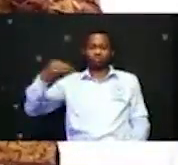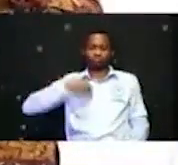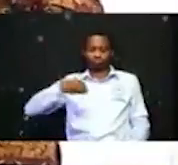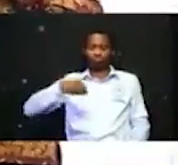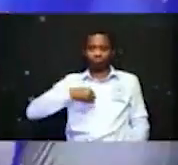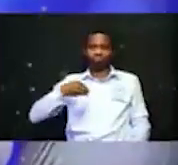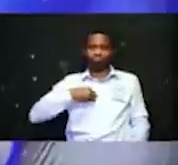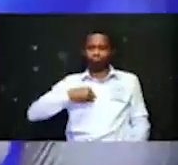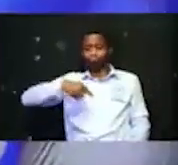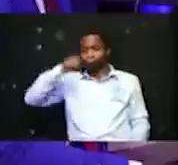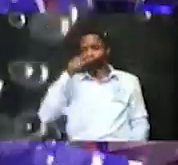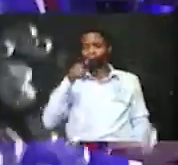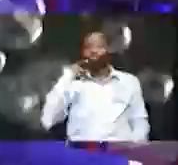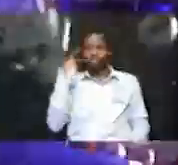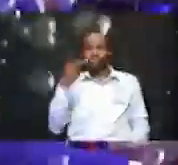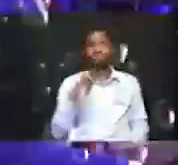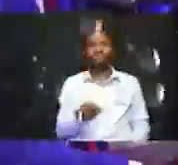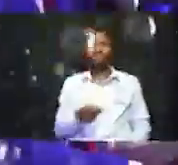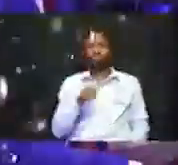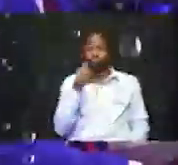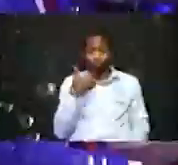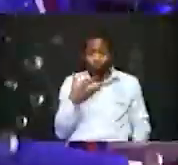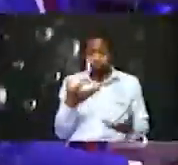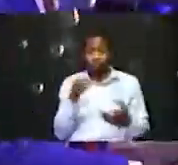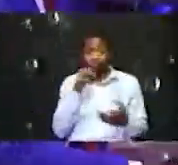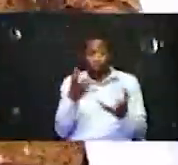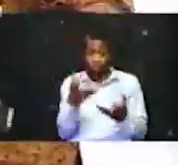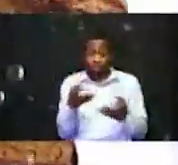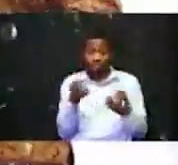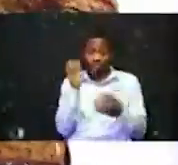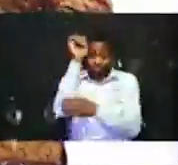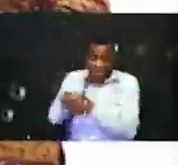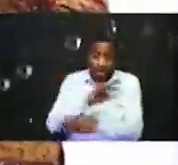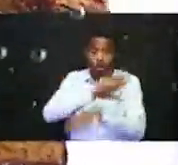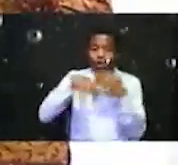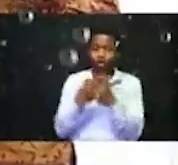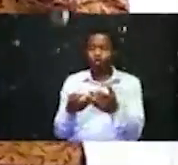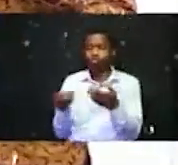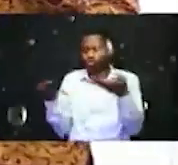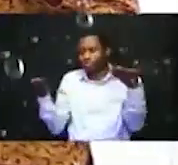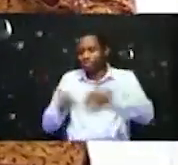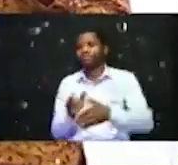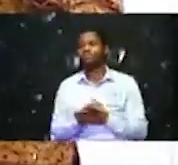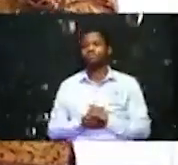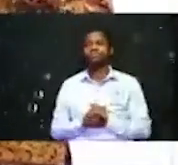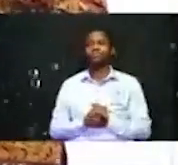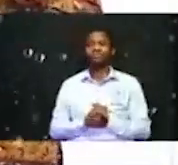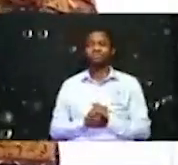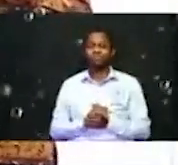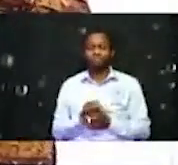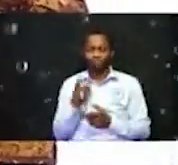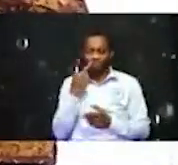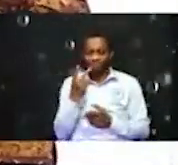You Mordecai. You don't want to bow. All of you will die. You see a monster coming